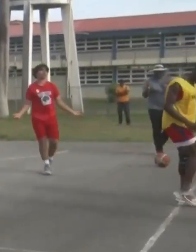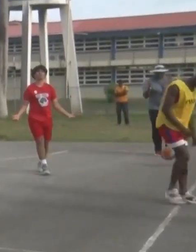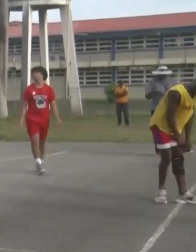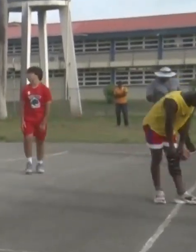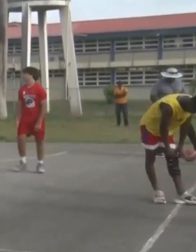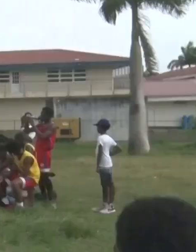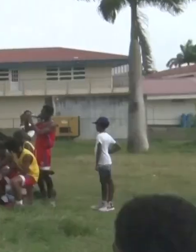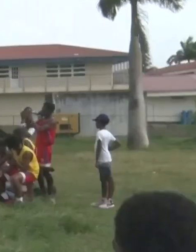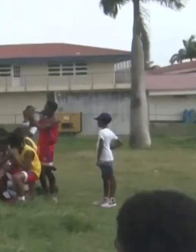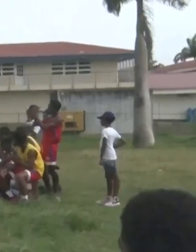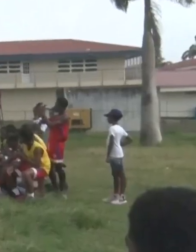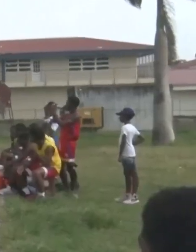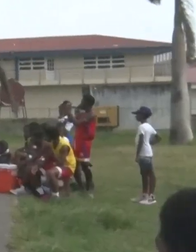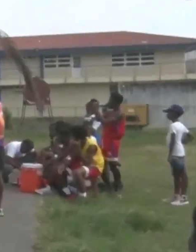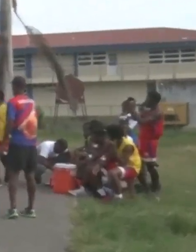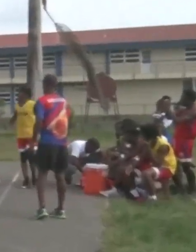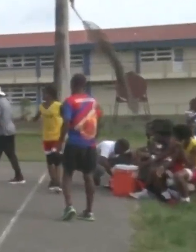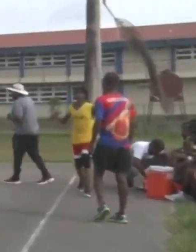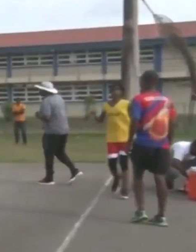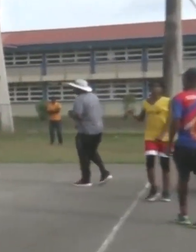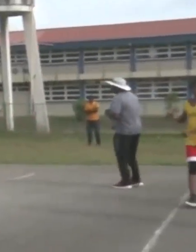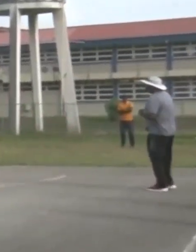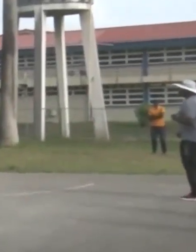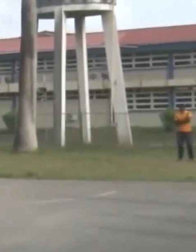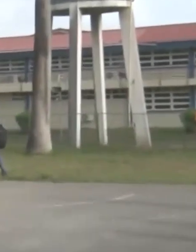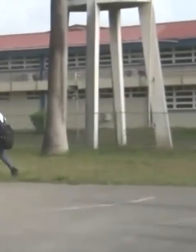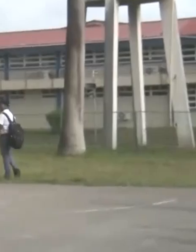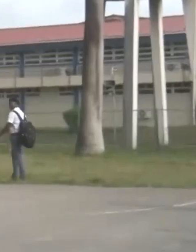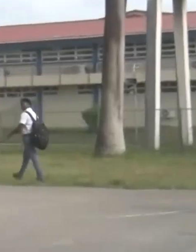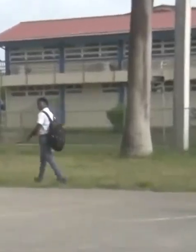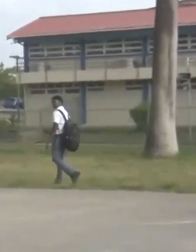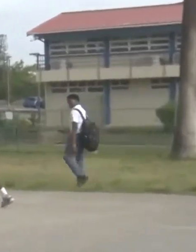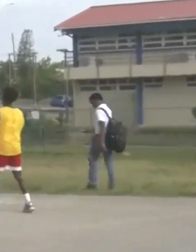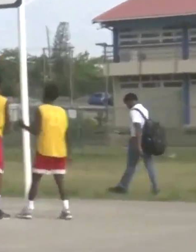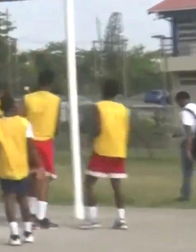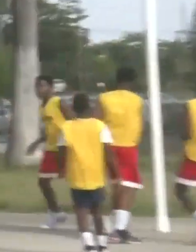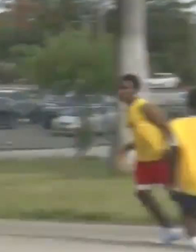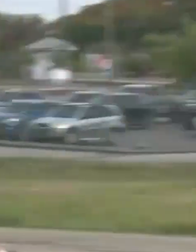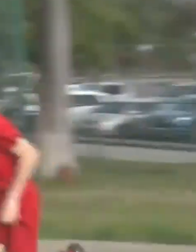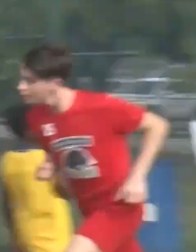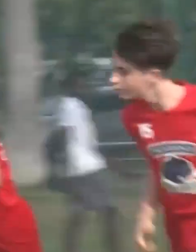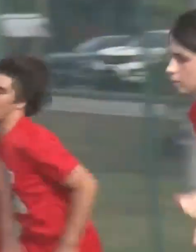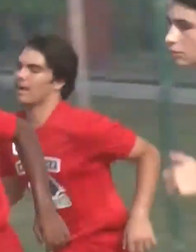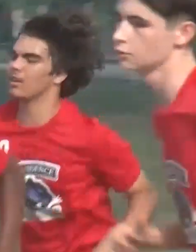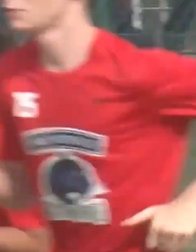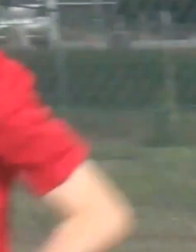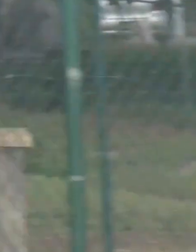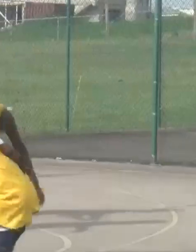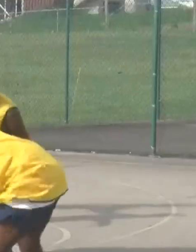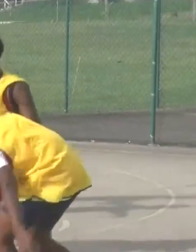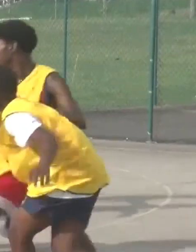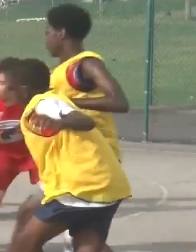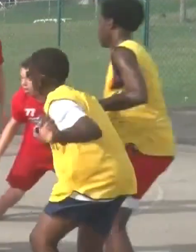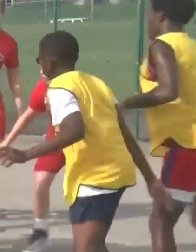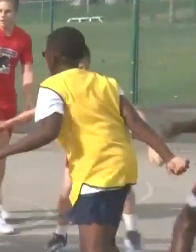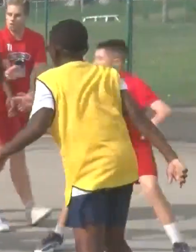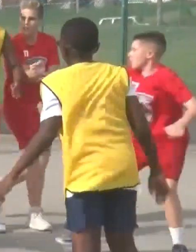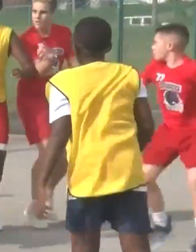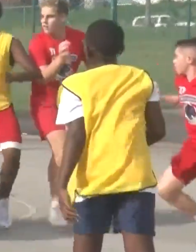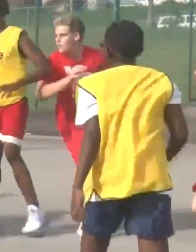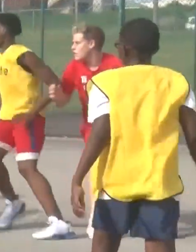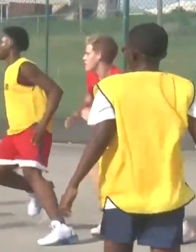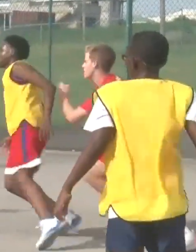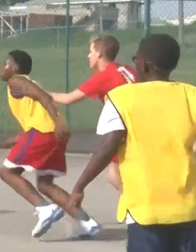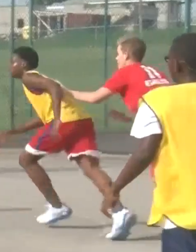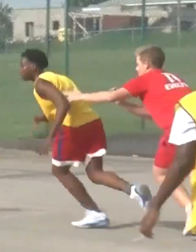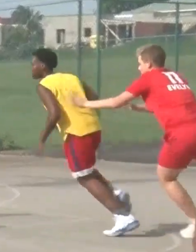at times. Ari Chaboy gets the shot to go, even with a hand to the face. He scored 5 points in the contest,